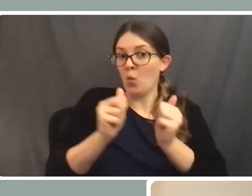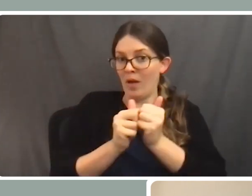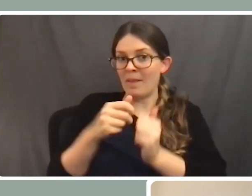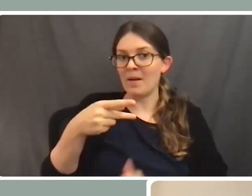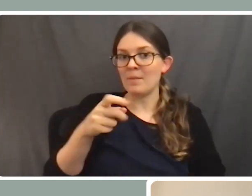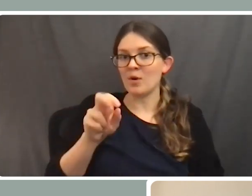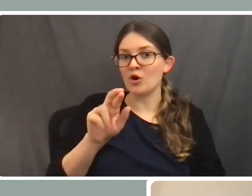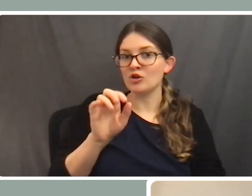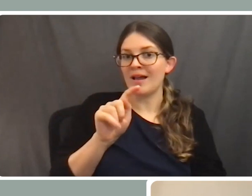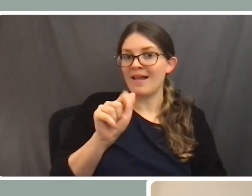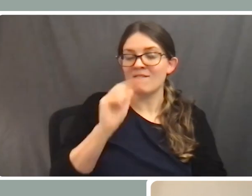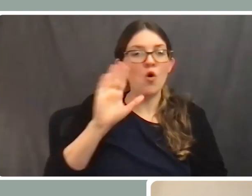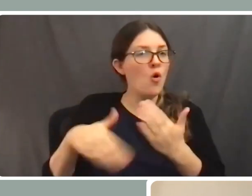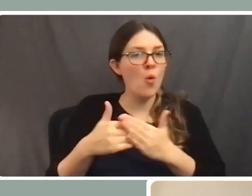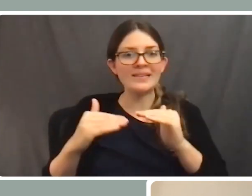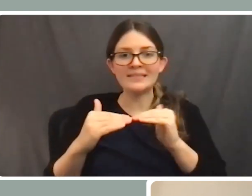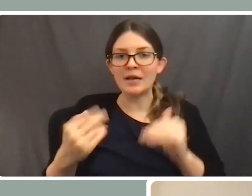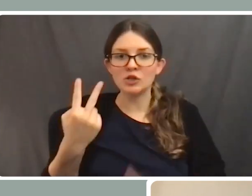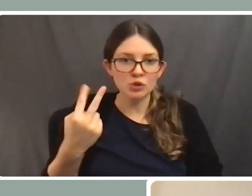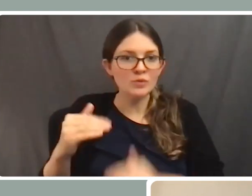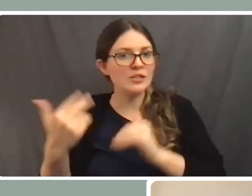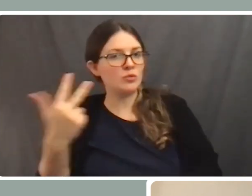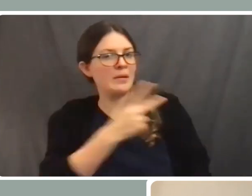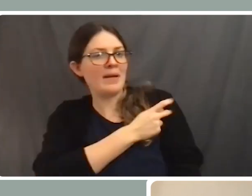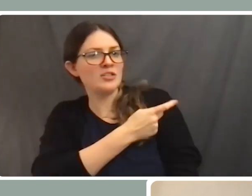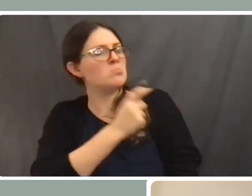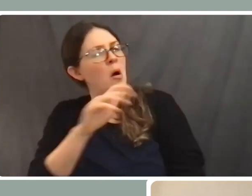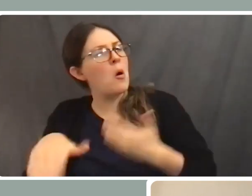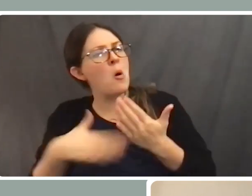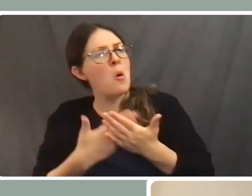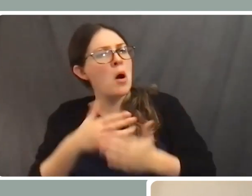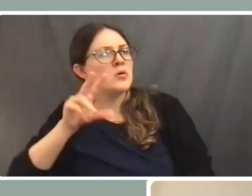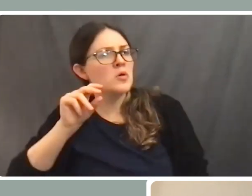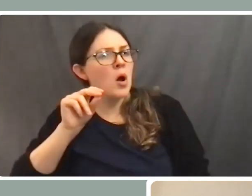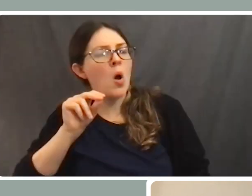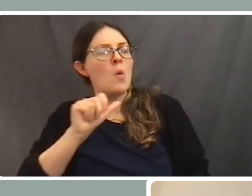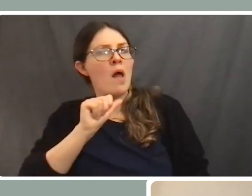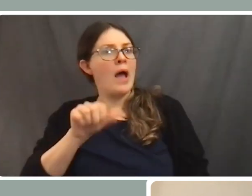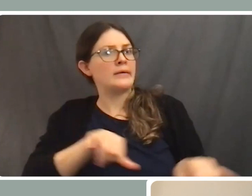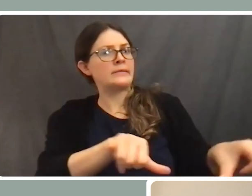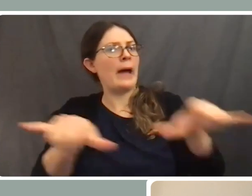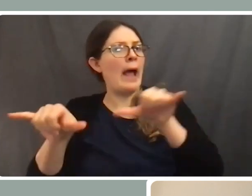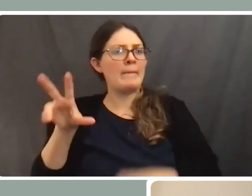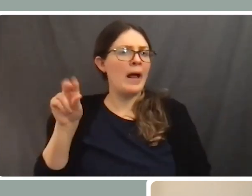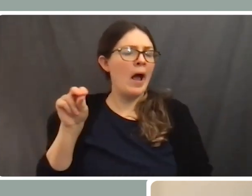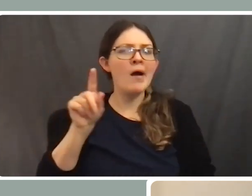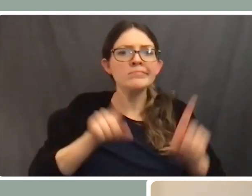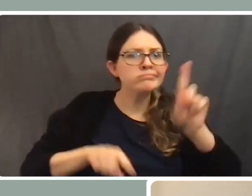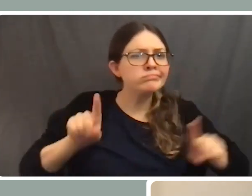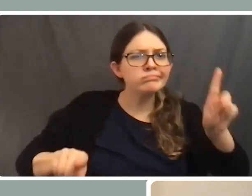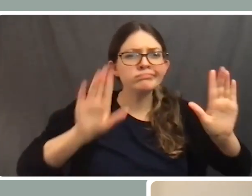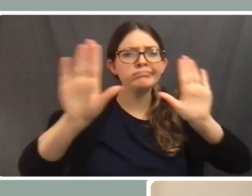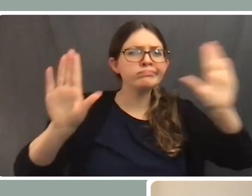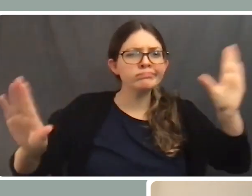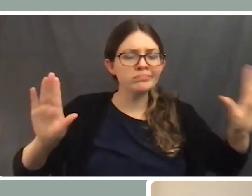all stage 2 or stage 3 patients. That's not to say all, it's not totally one size fits all. So I don't want anybody sitting in the audience saying like, oh,